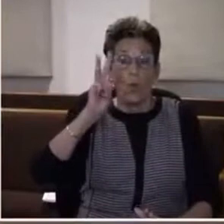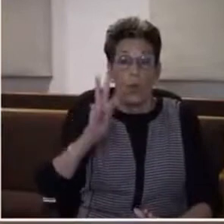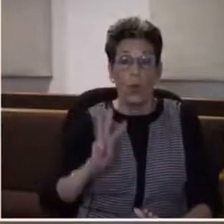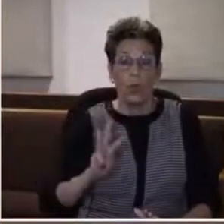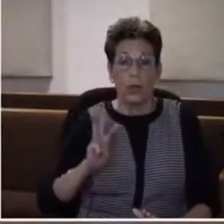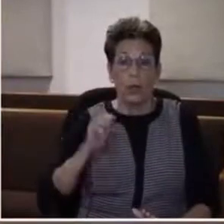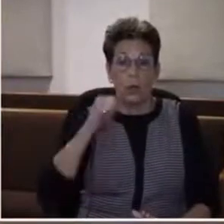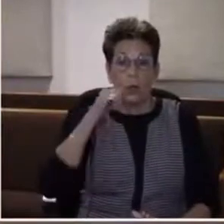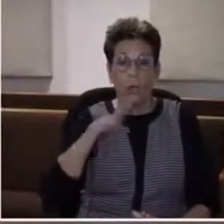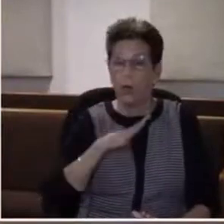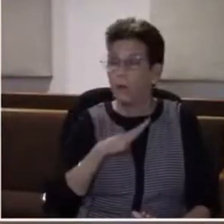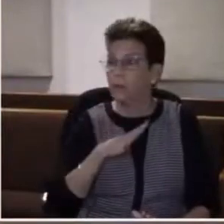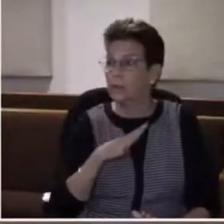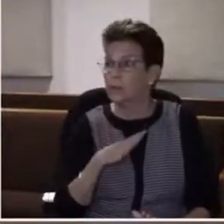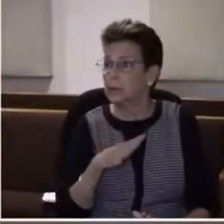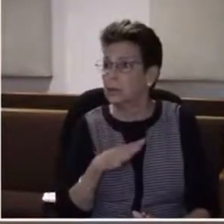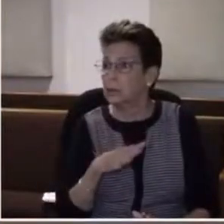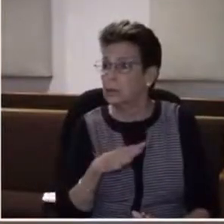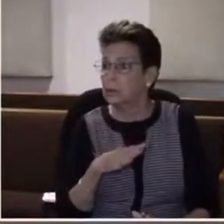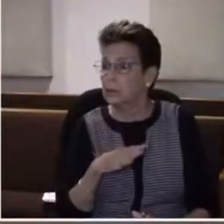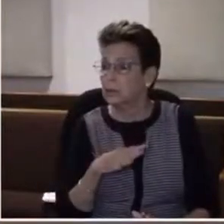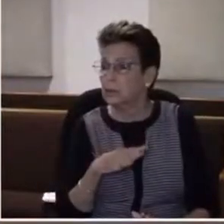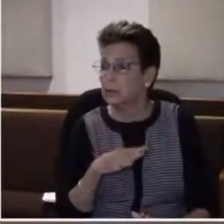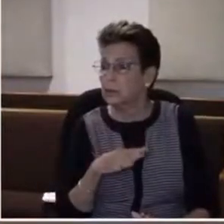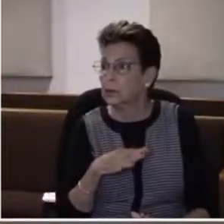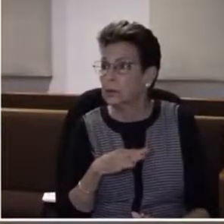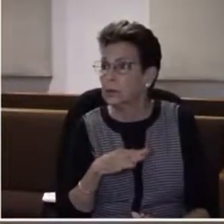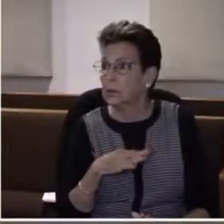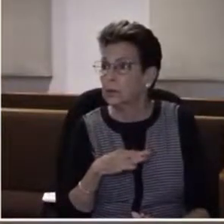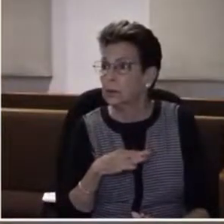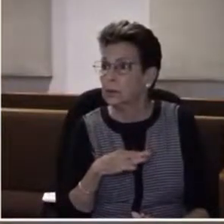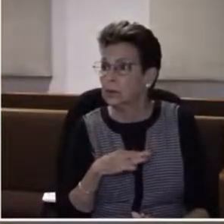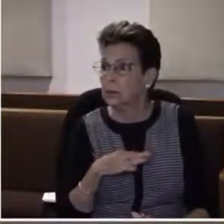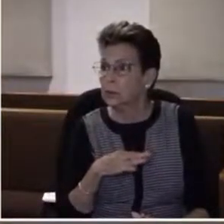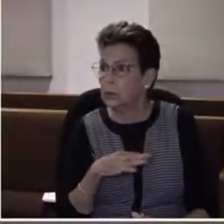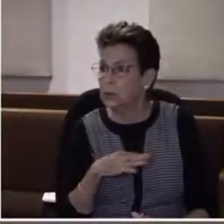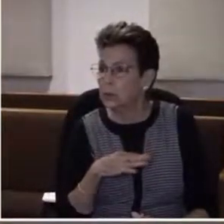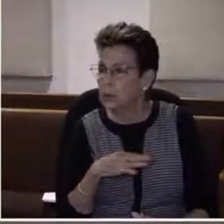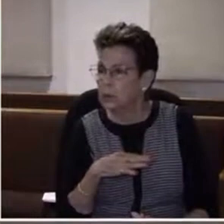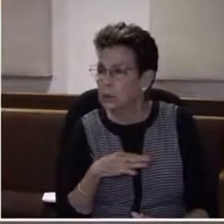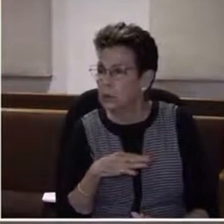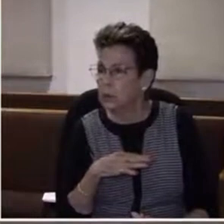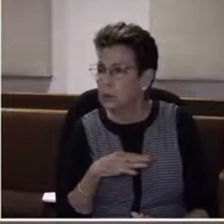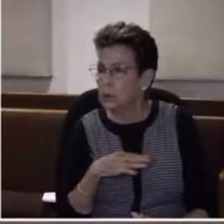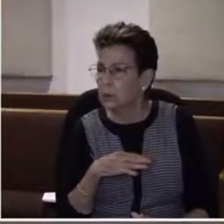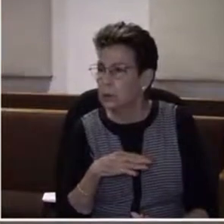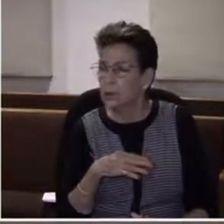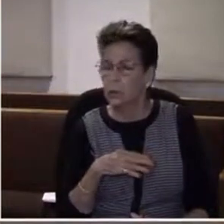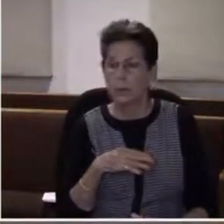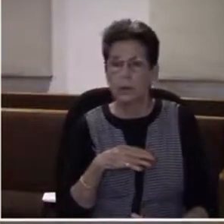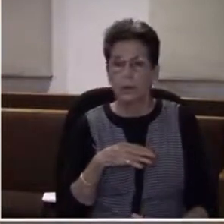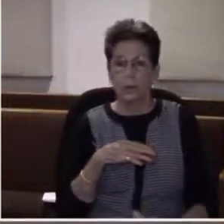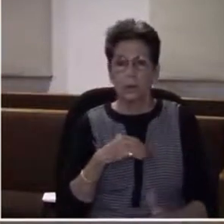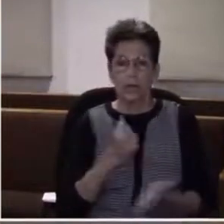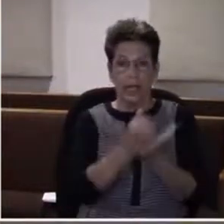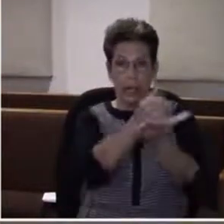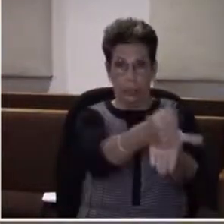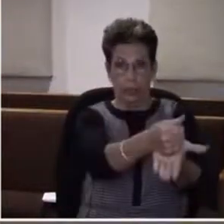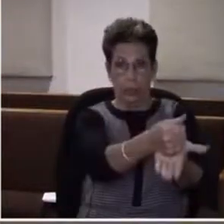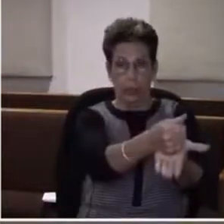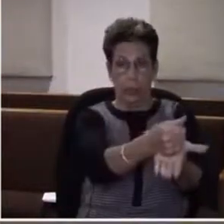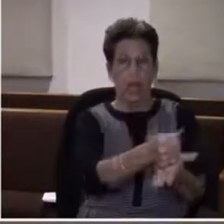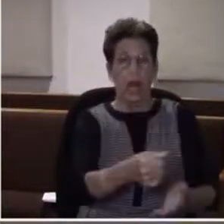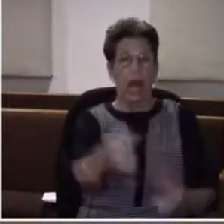your Bible says? Better not. Your Bible uses the word what? I commanded. How dare